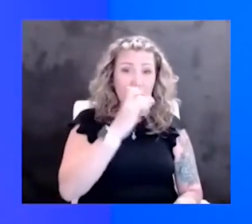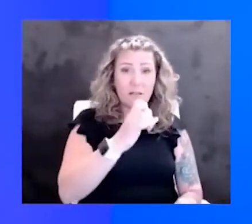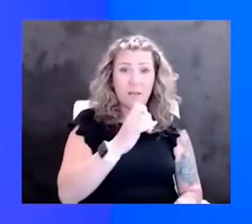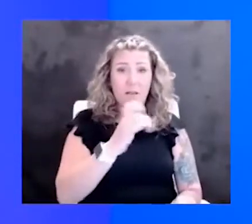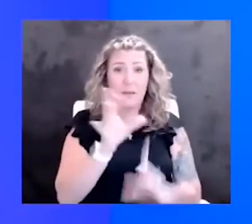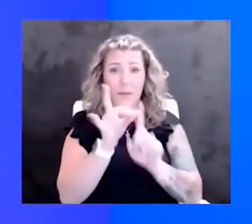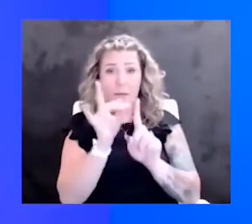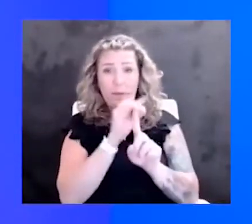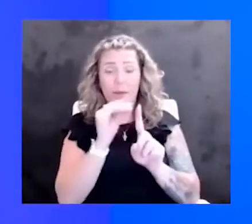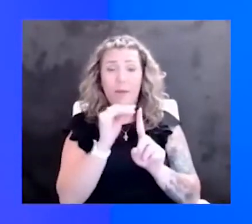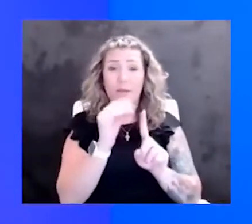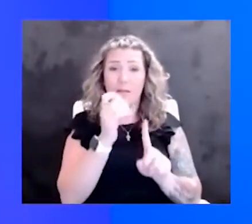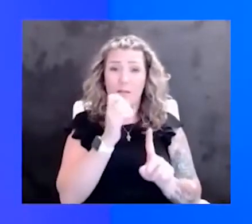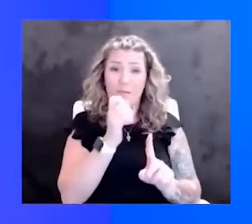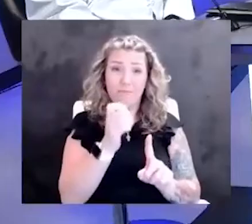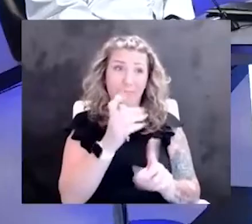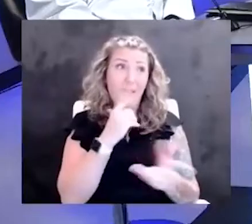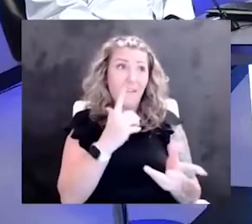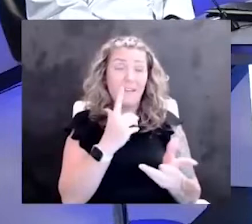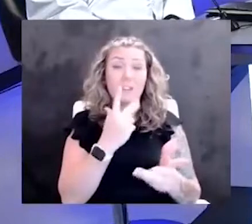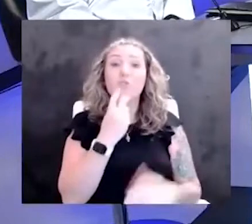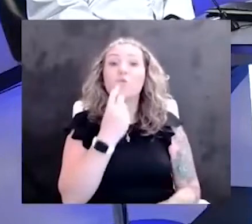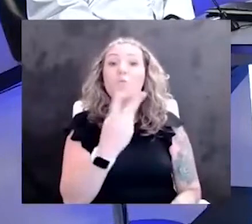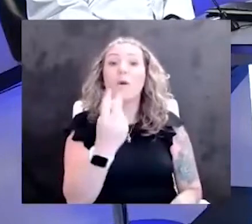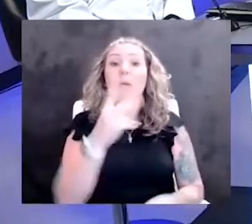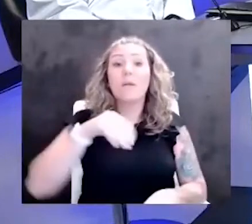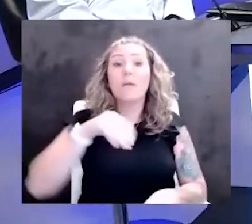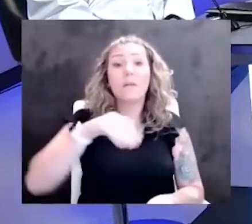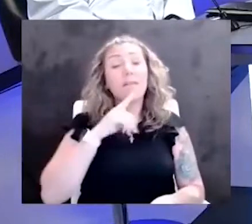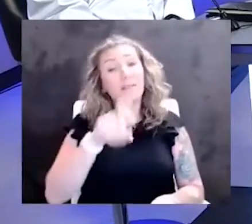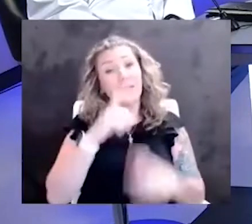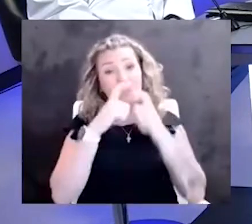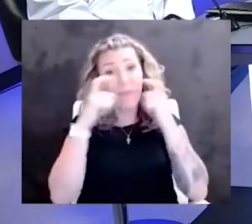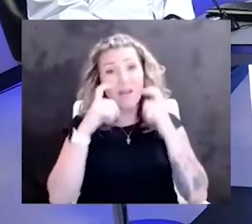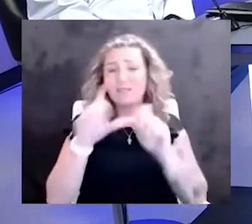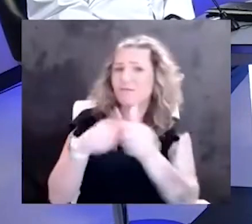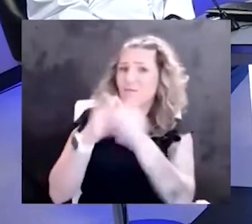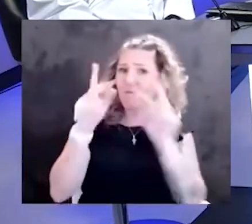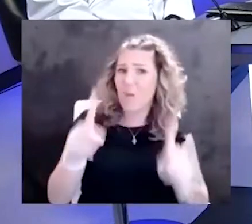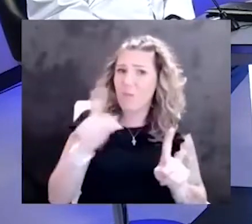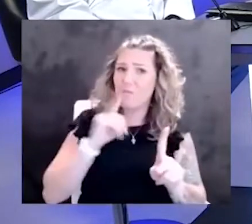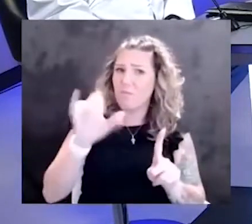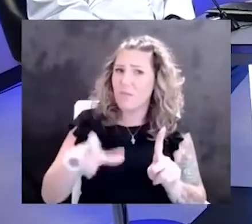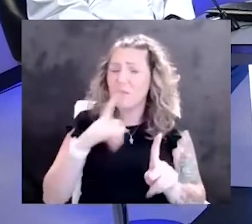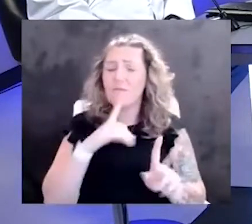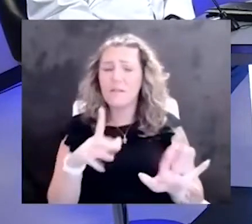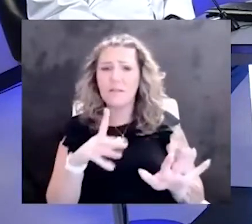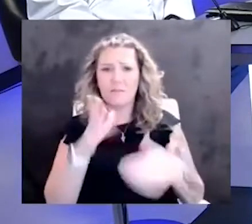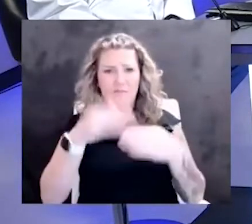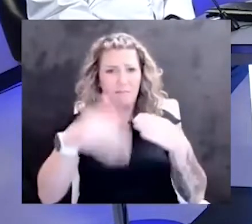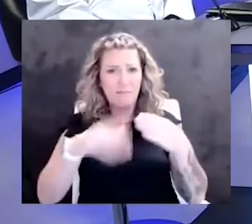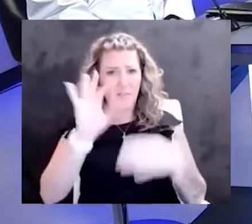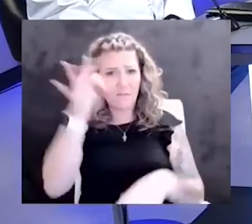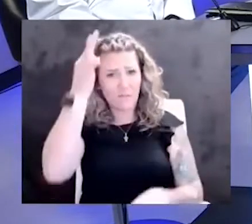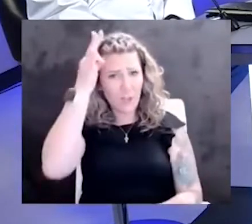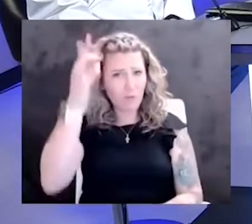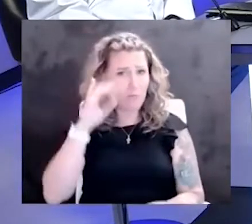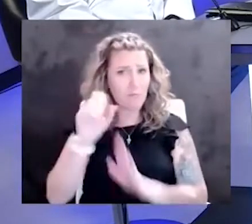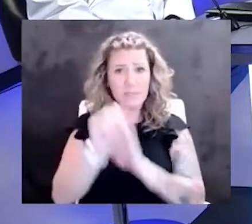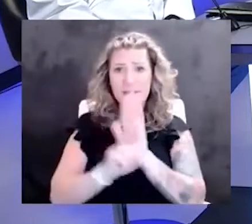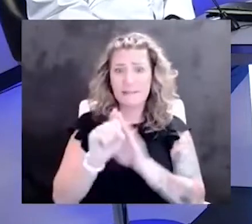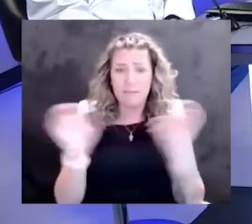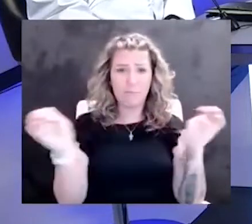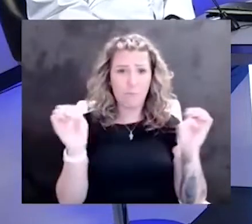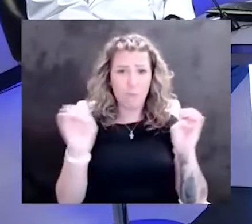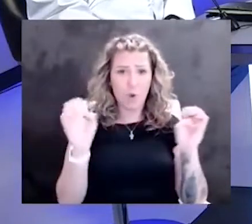be advised. So just a quick follow-up on that, but does the end of the federal or the state emergency declaration going